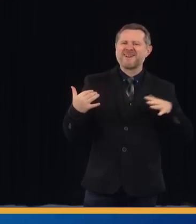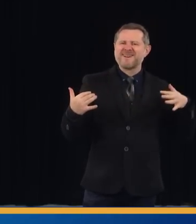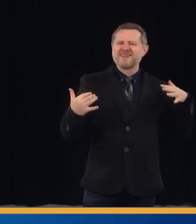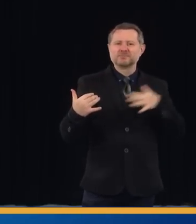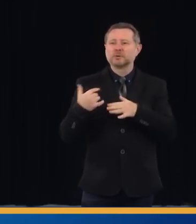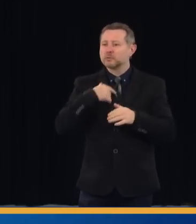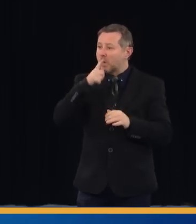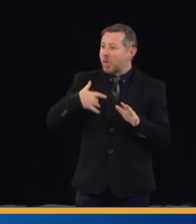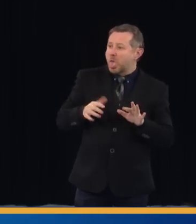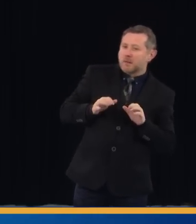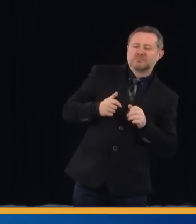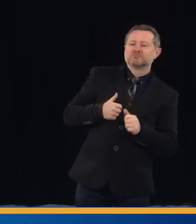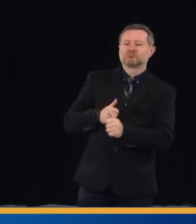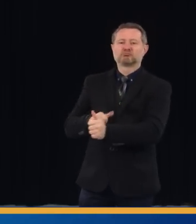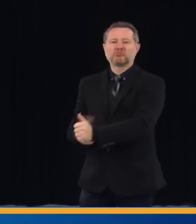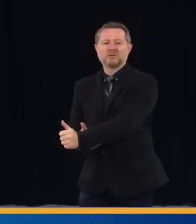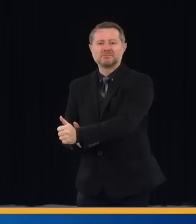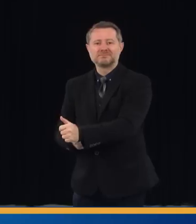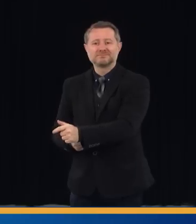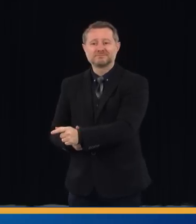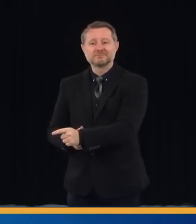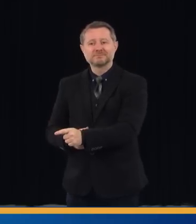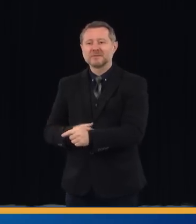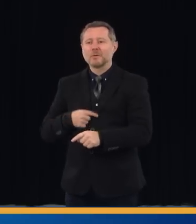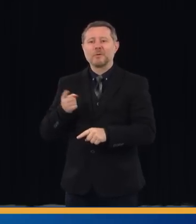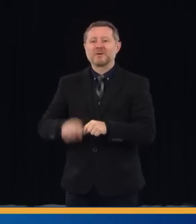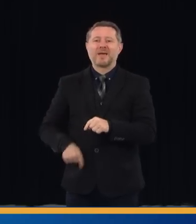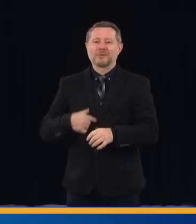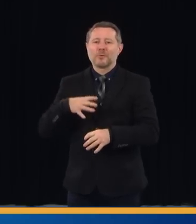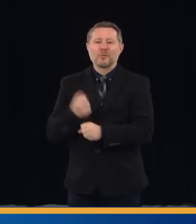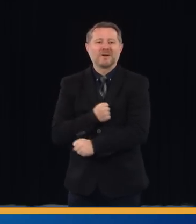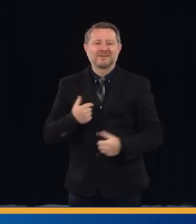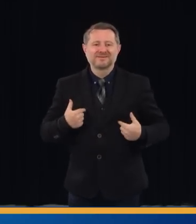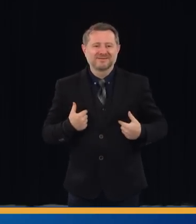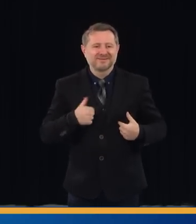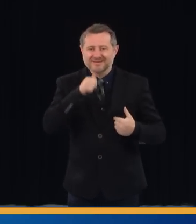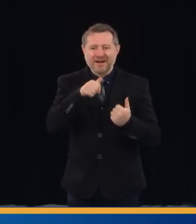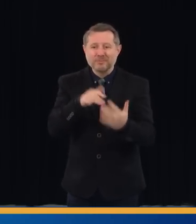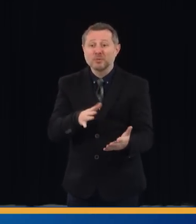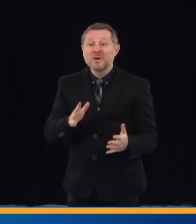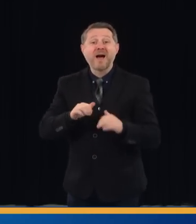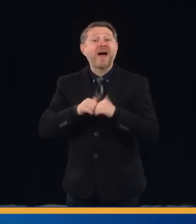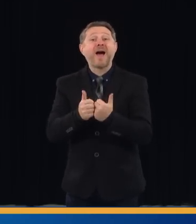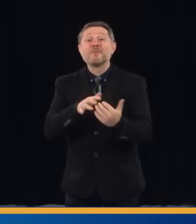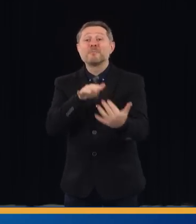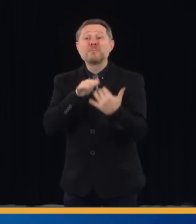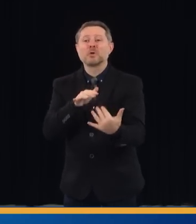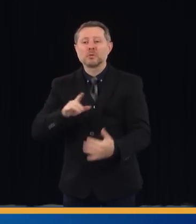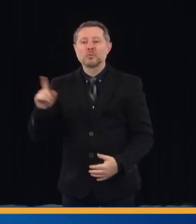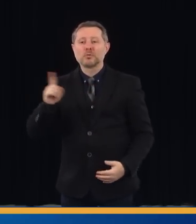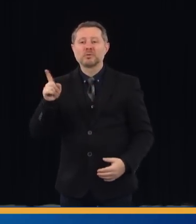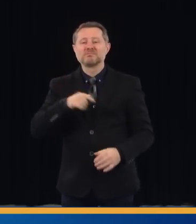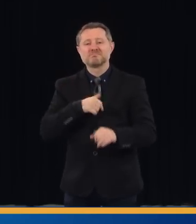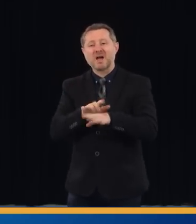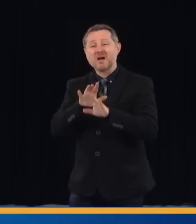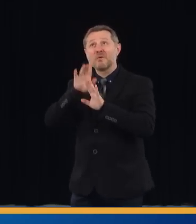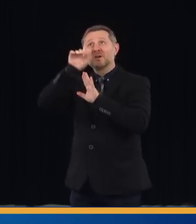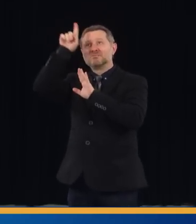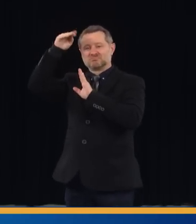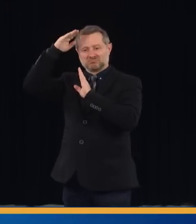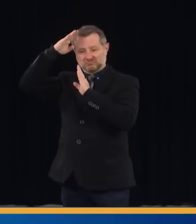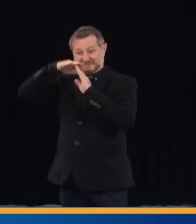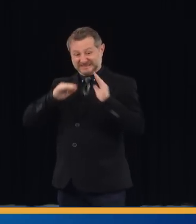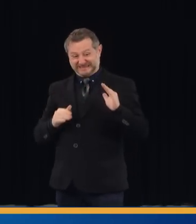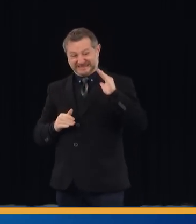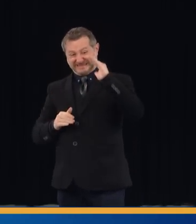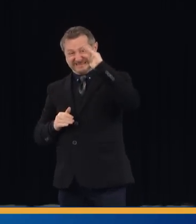way. The next battle is the apex. The next battle is on the top of the mountain. You see that curve? You see a curve? I